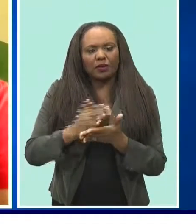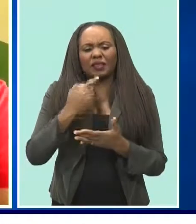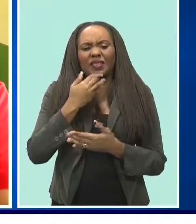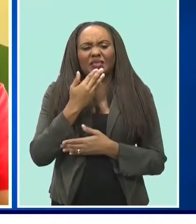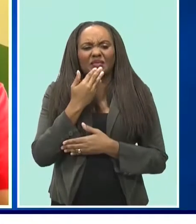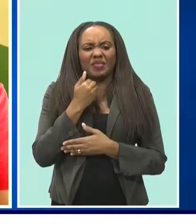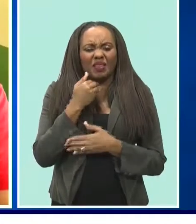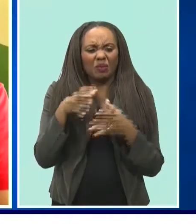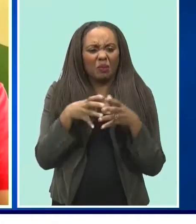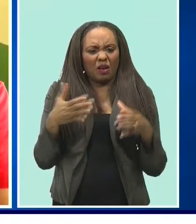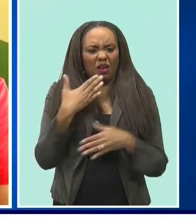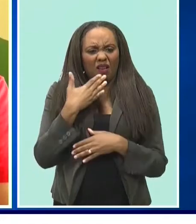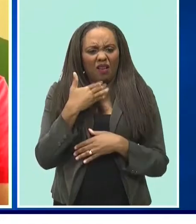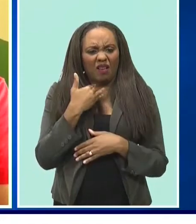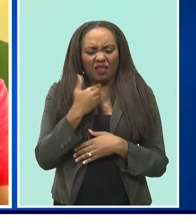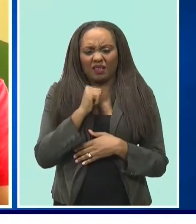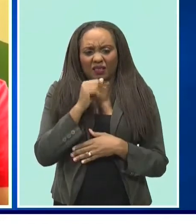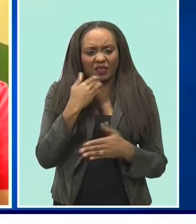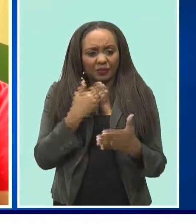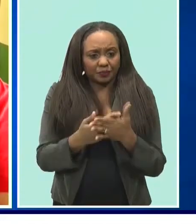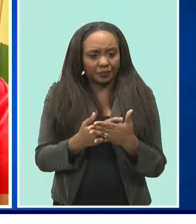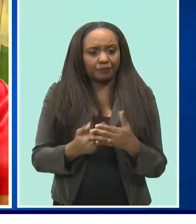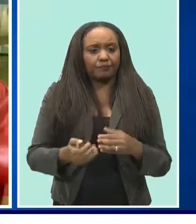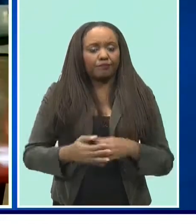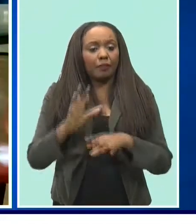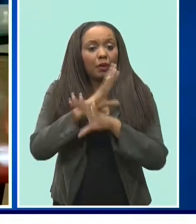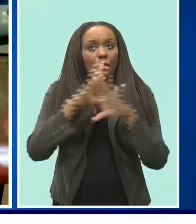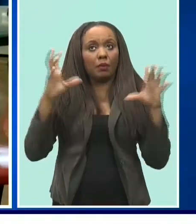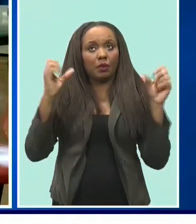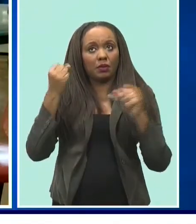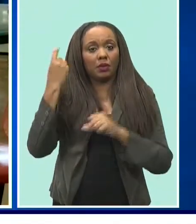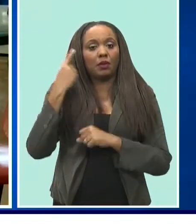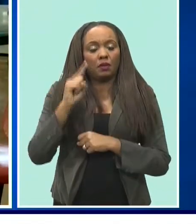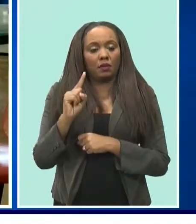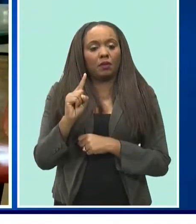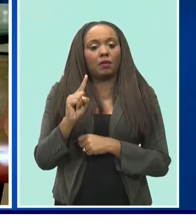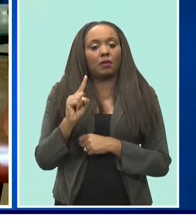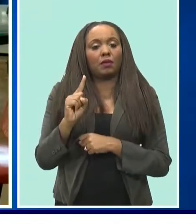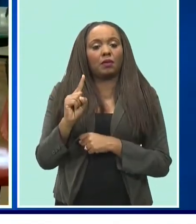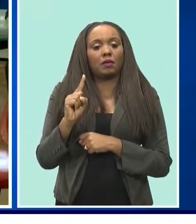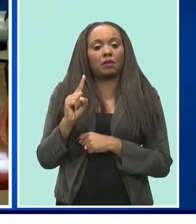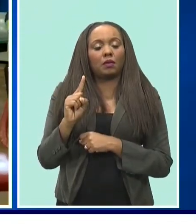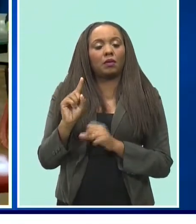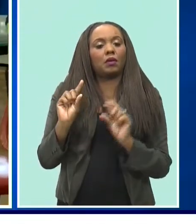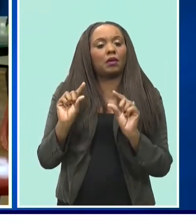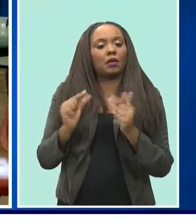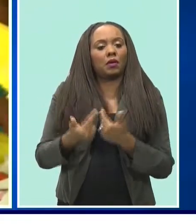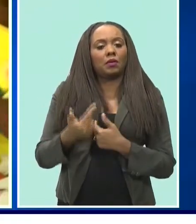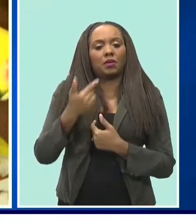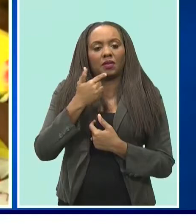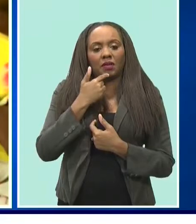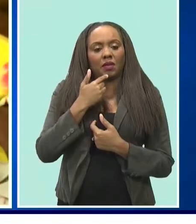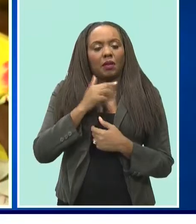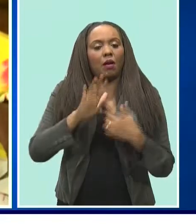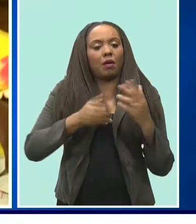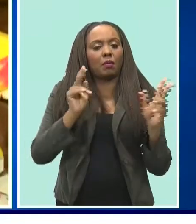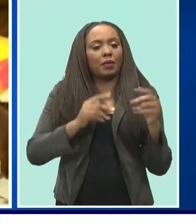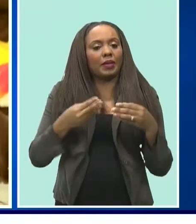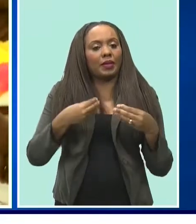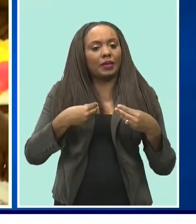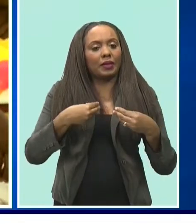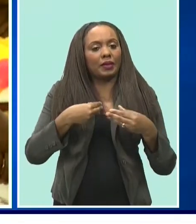to healthier options. President of the foundation, Dr. Kenneth Connell, says the efforts of the vendors must be met with